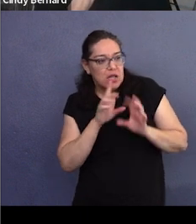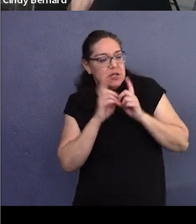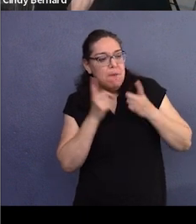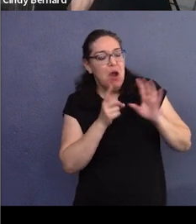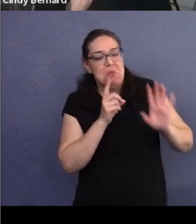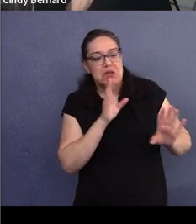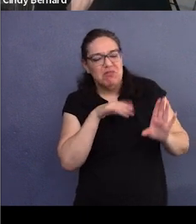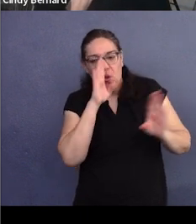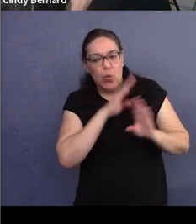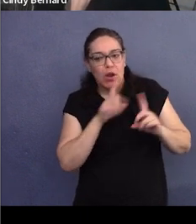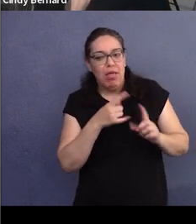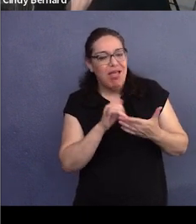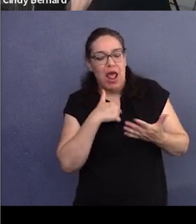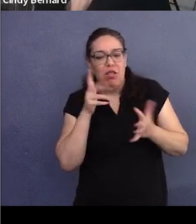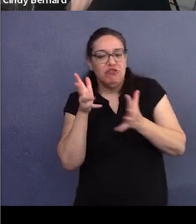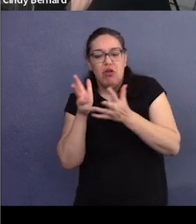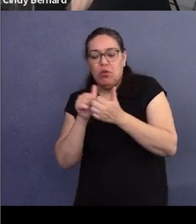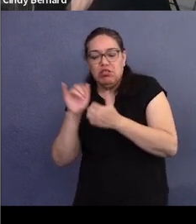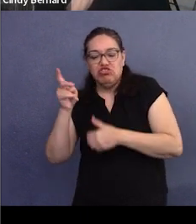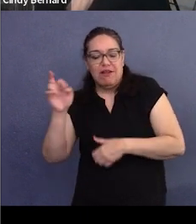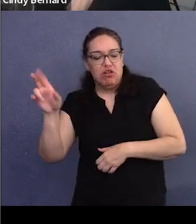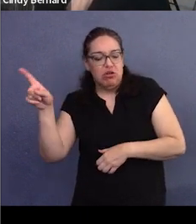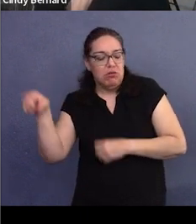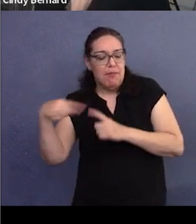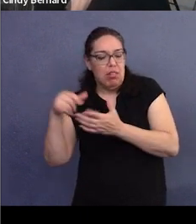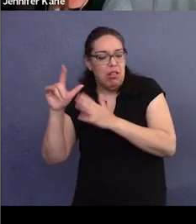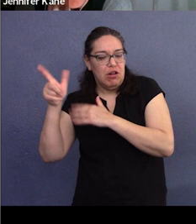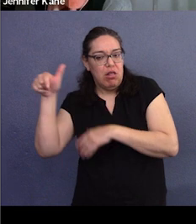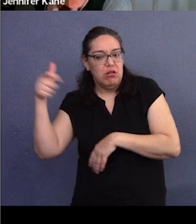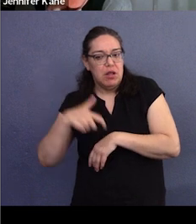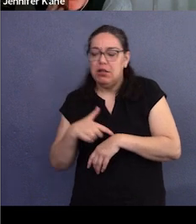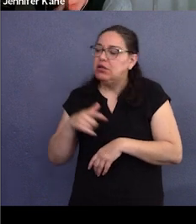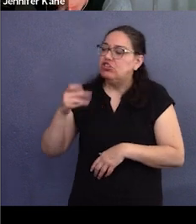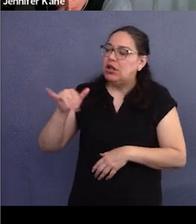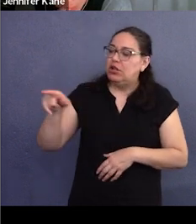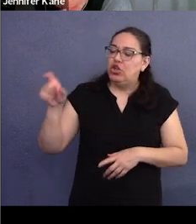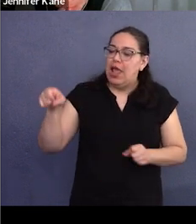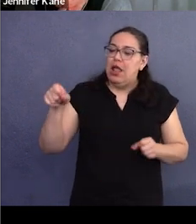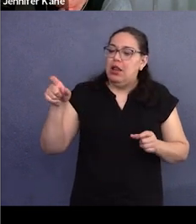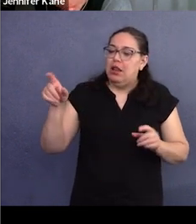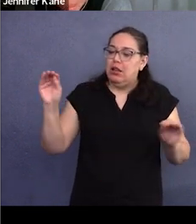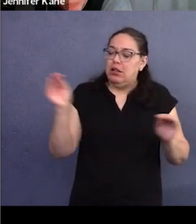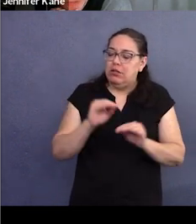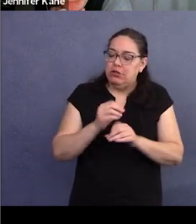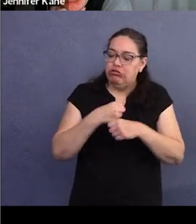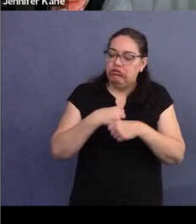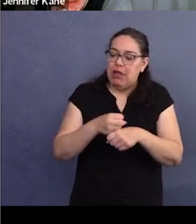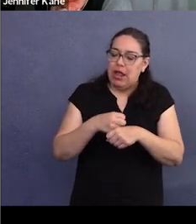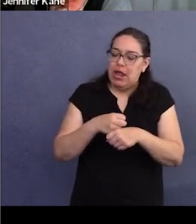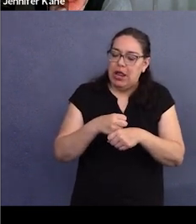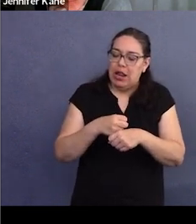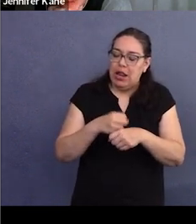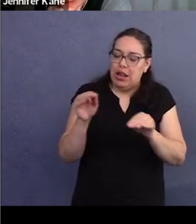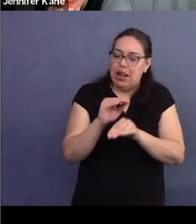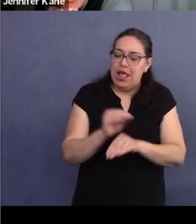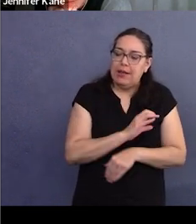Okay. I'm gonna have to talk to Jennifer about it at some Yeah. other point or somebody. You can make up, just you created a committee budget